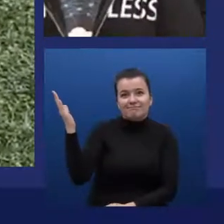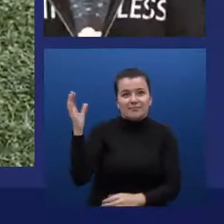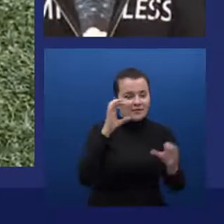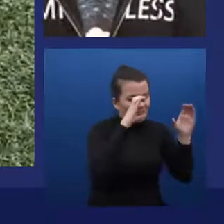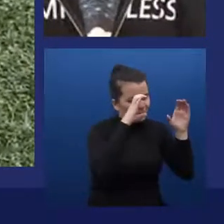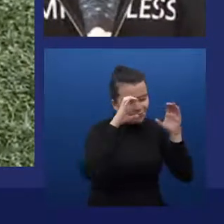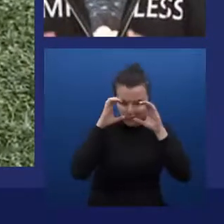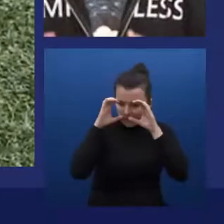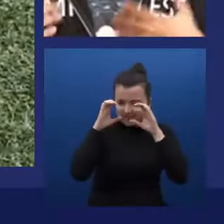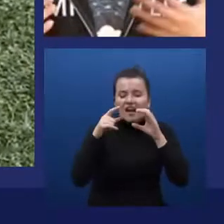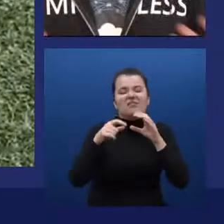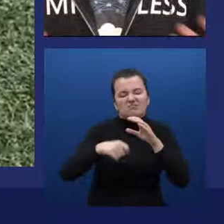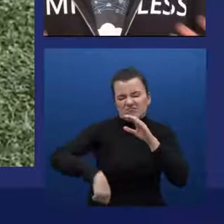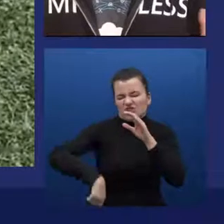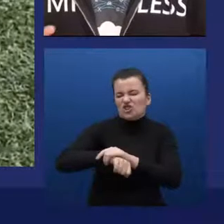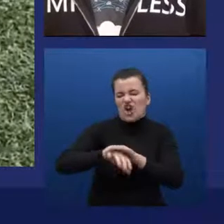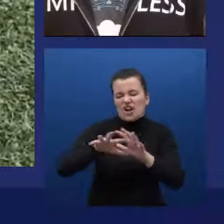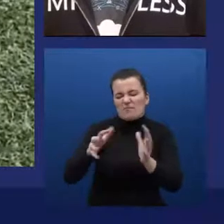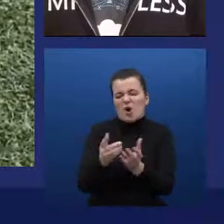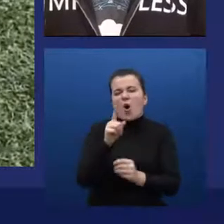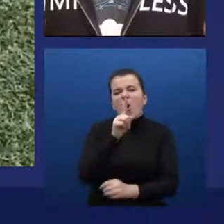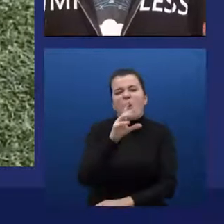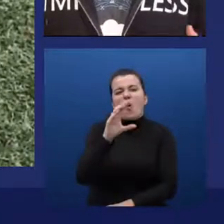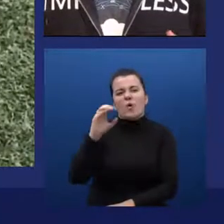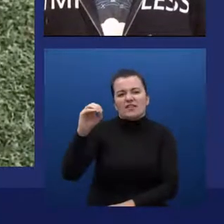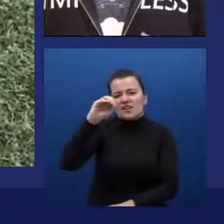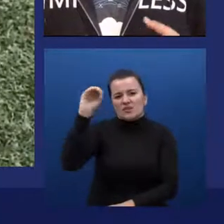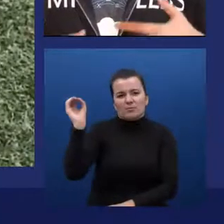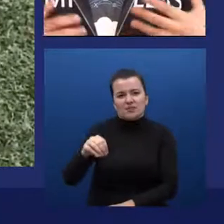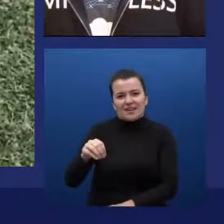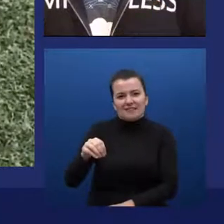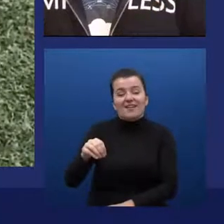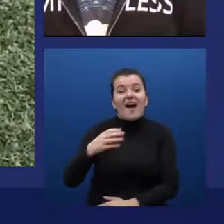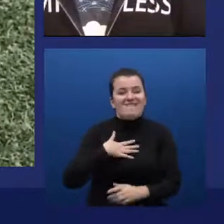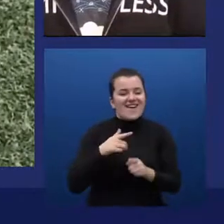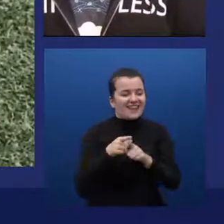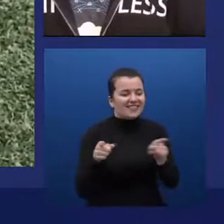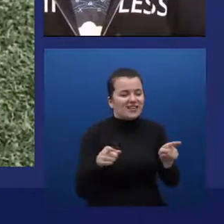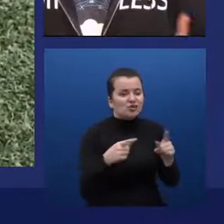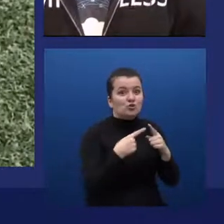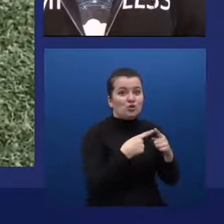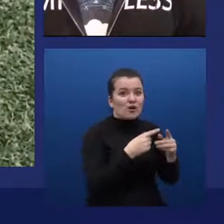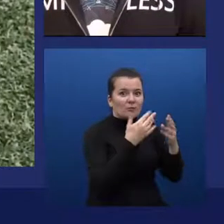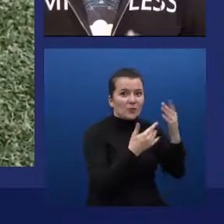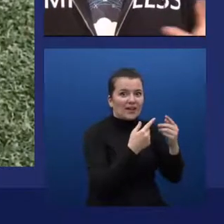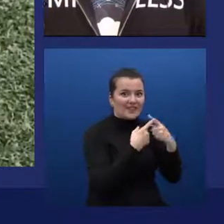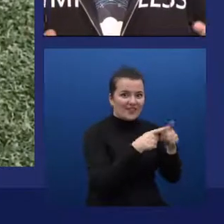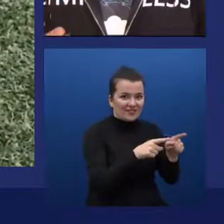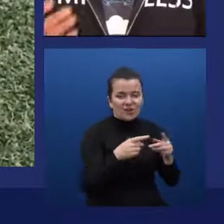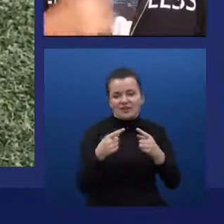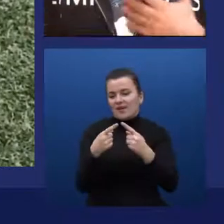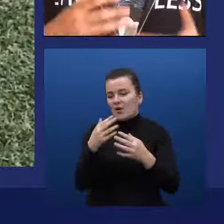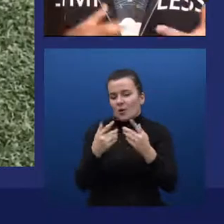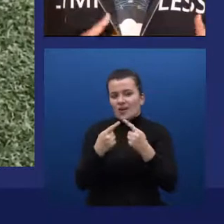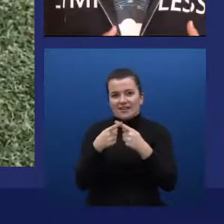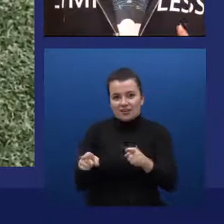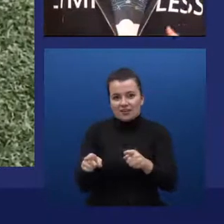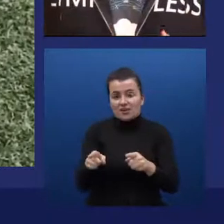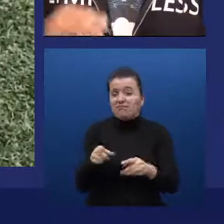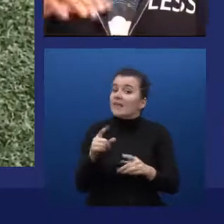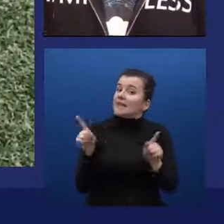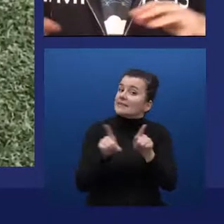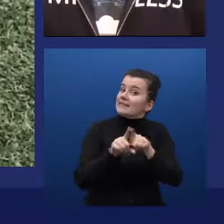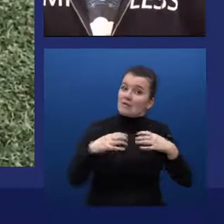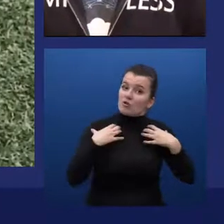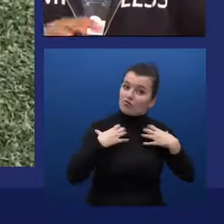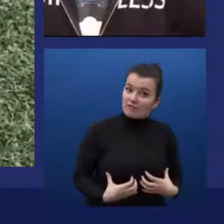at 100%, right? I wanted to showcase that difference between the two, because in the scenario of the life jacket, you want to be, you know, in terms of your